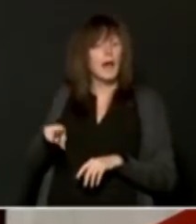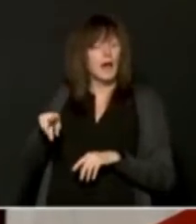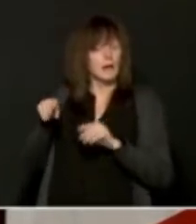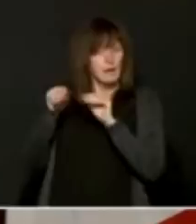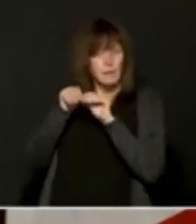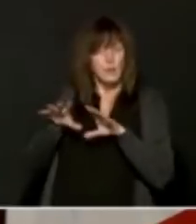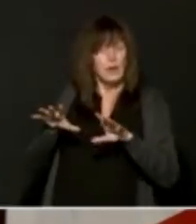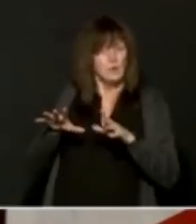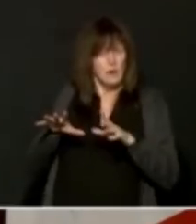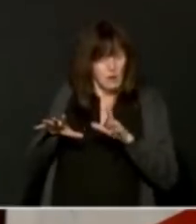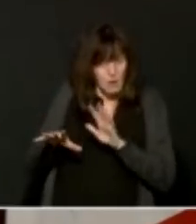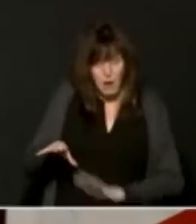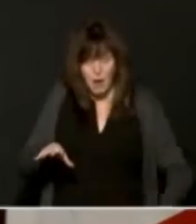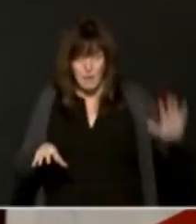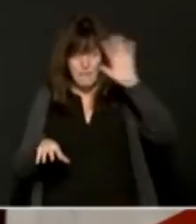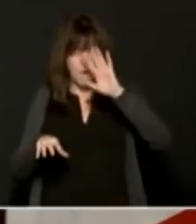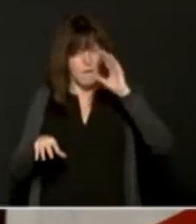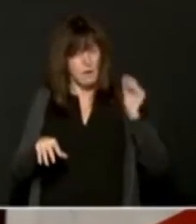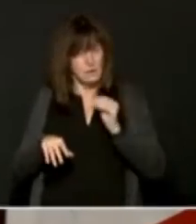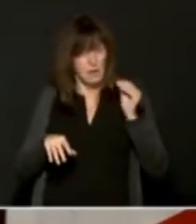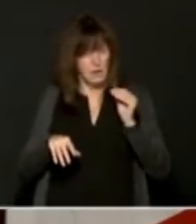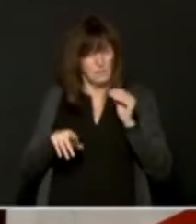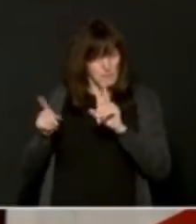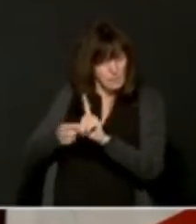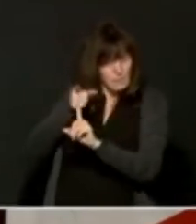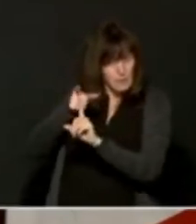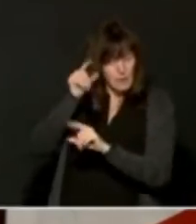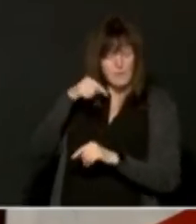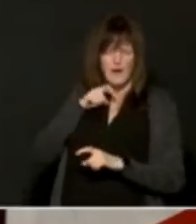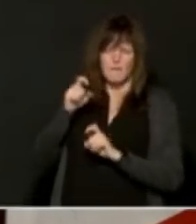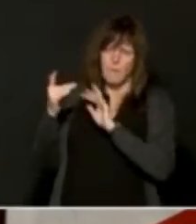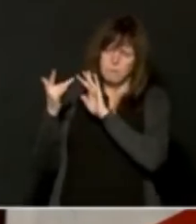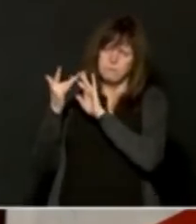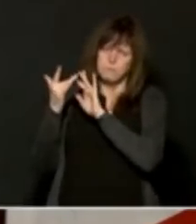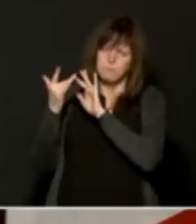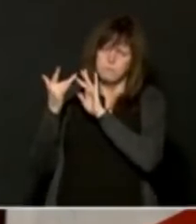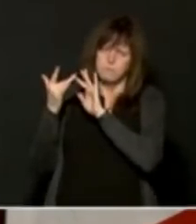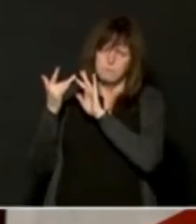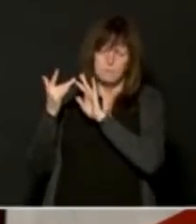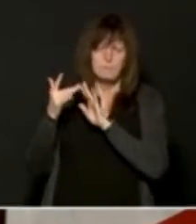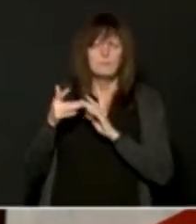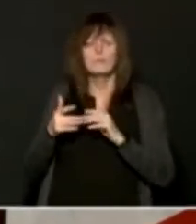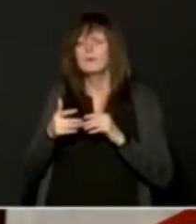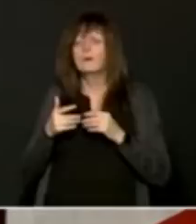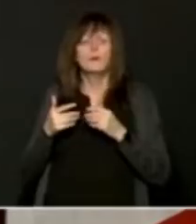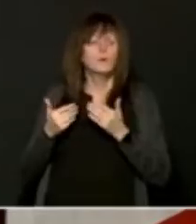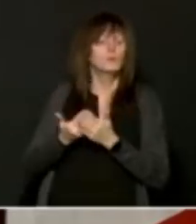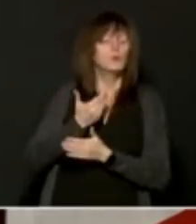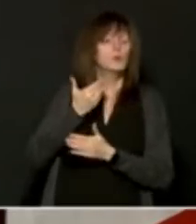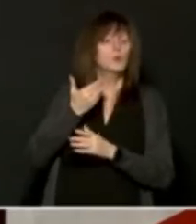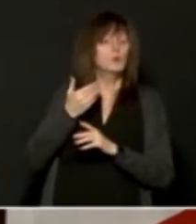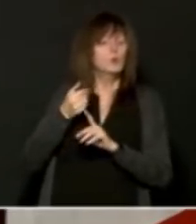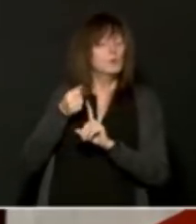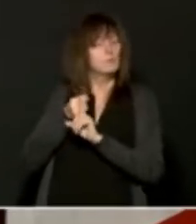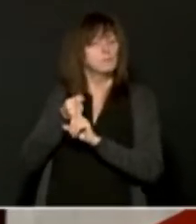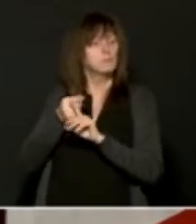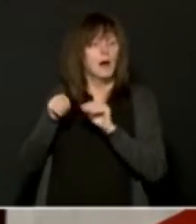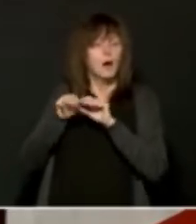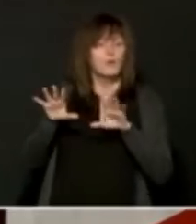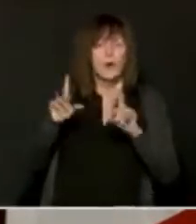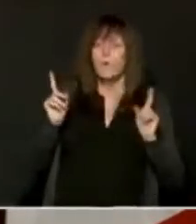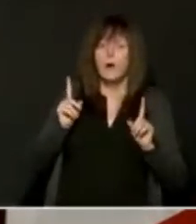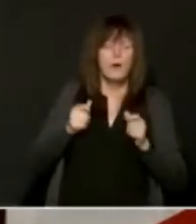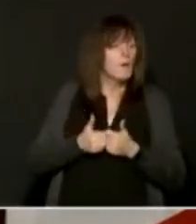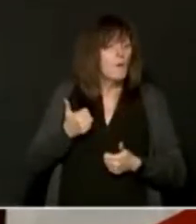Hamilton specifically. I do know that the majority of new outbreaks tend to be in workplaces now. So We can